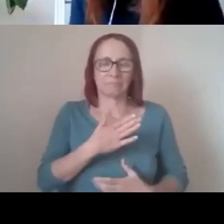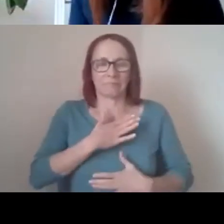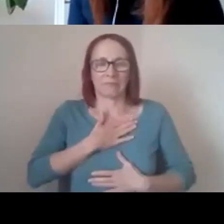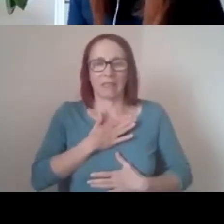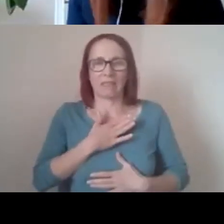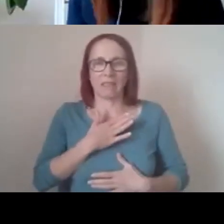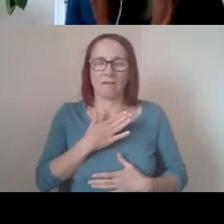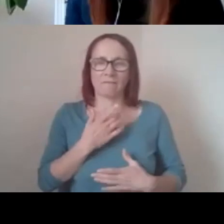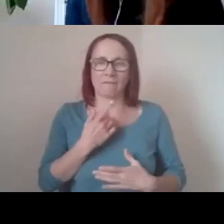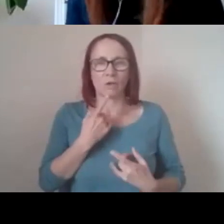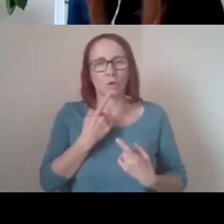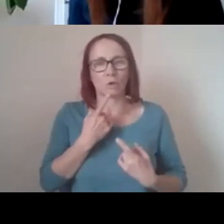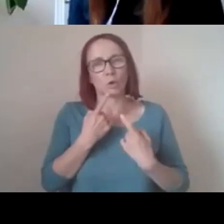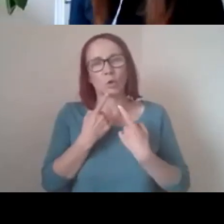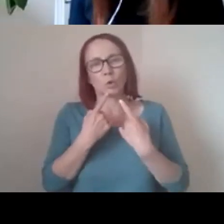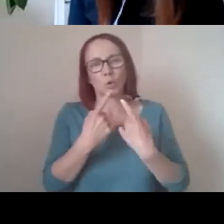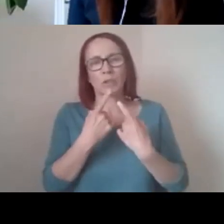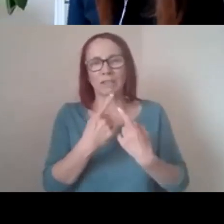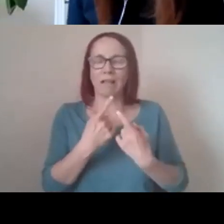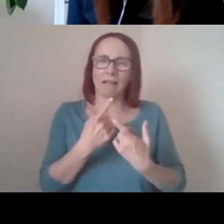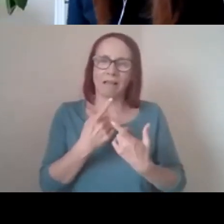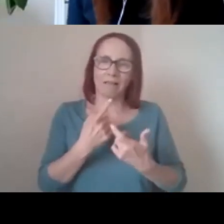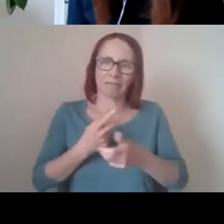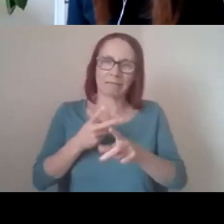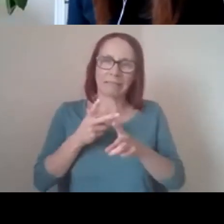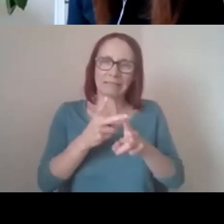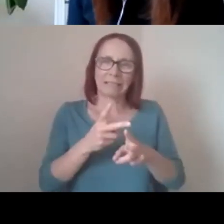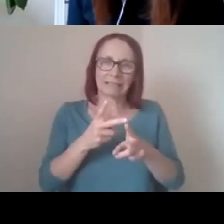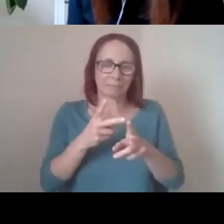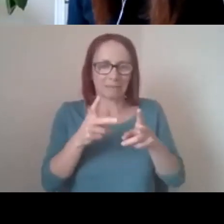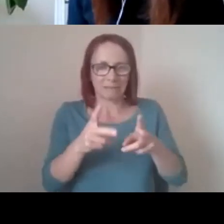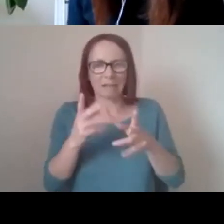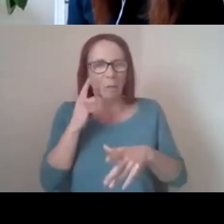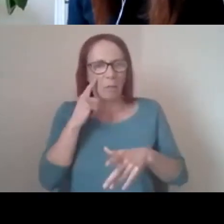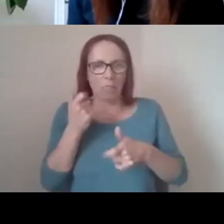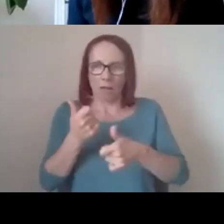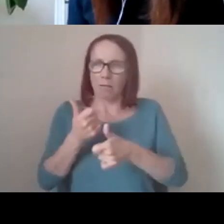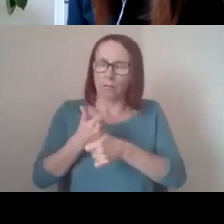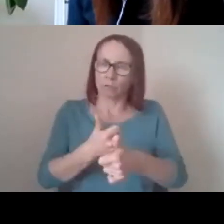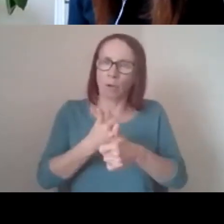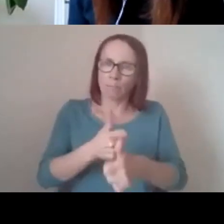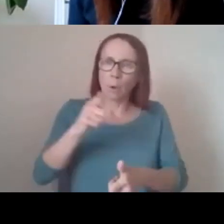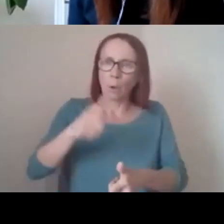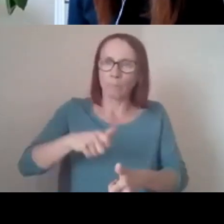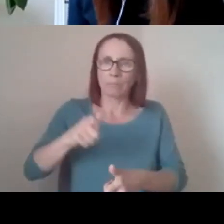tutor system because I think it would really support people who have had bad experiences, lack